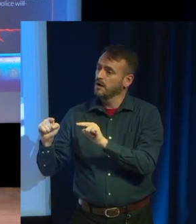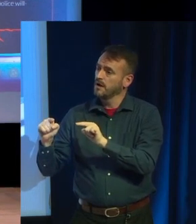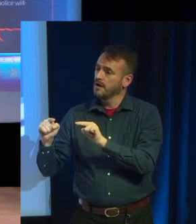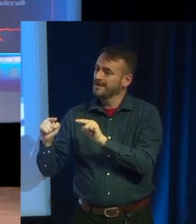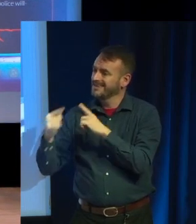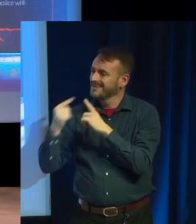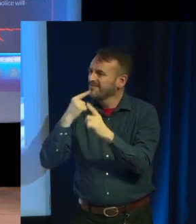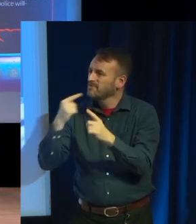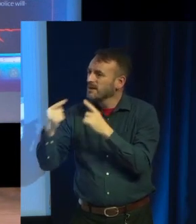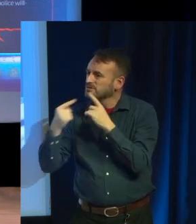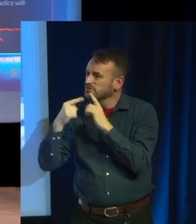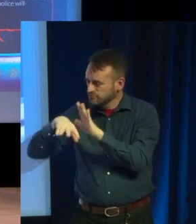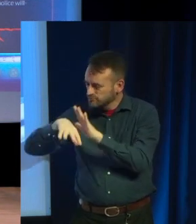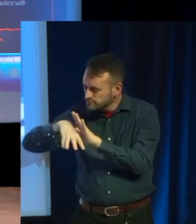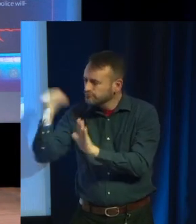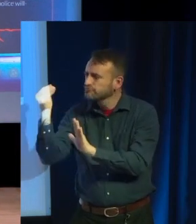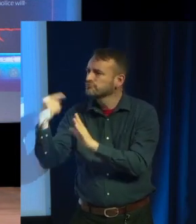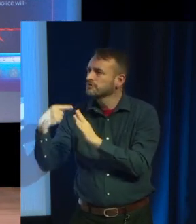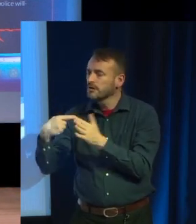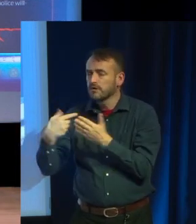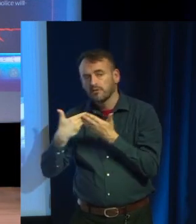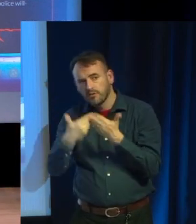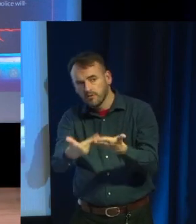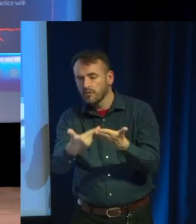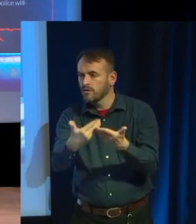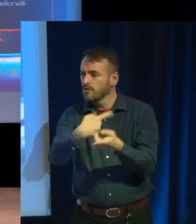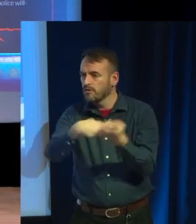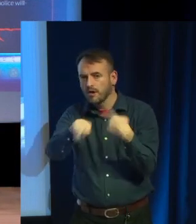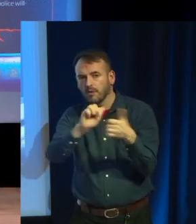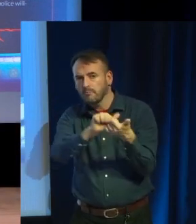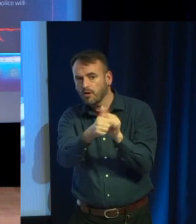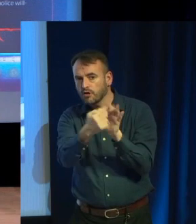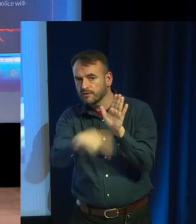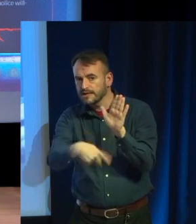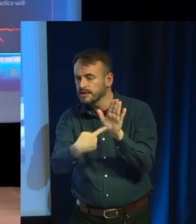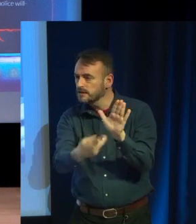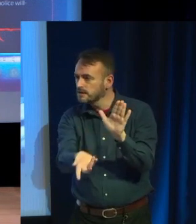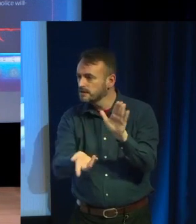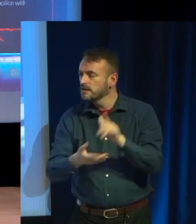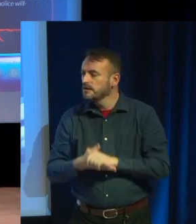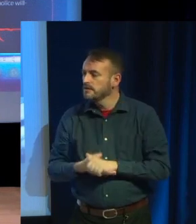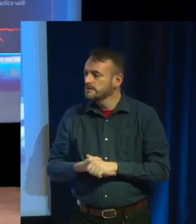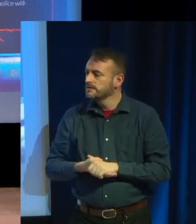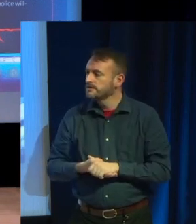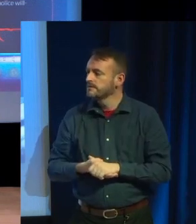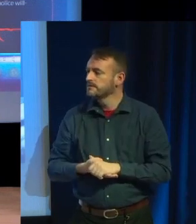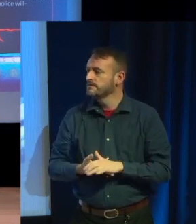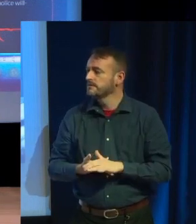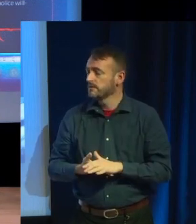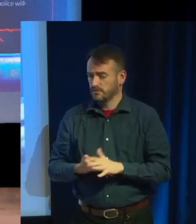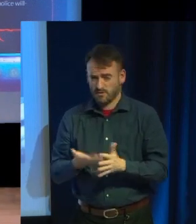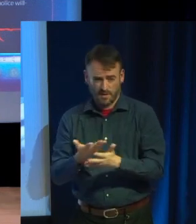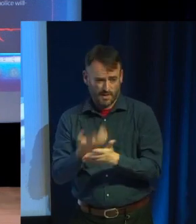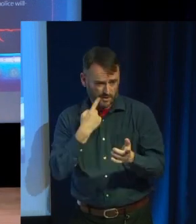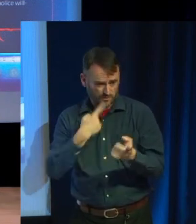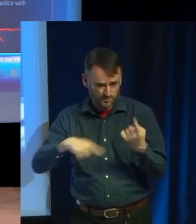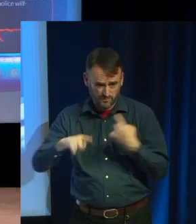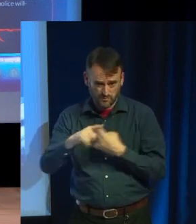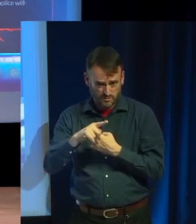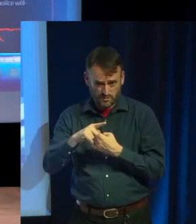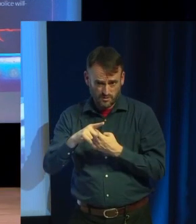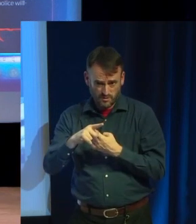make people read it. Well, like I said, I think there's many of you here today who are used to working with systems